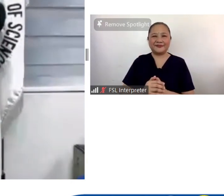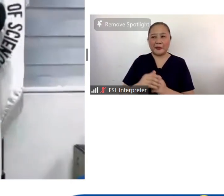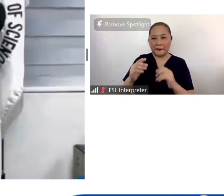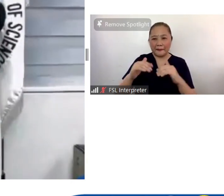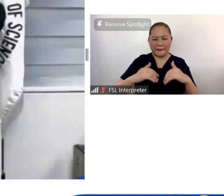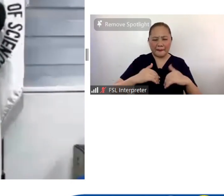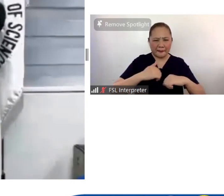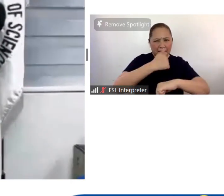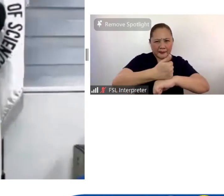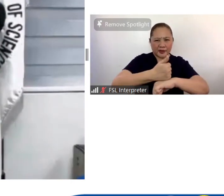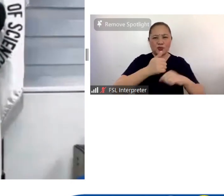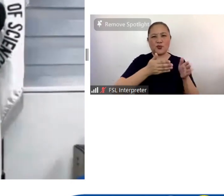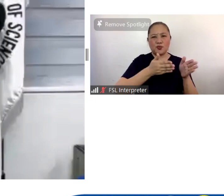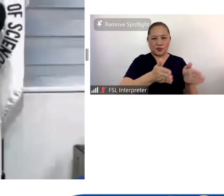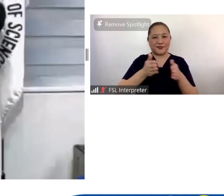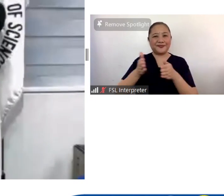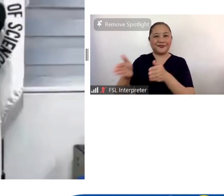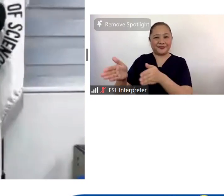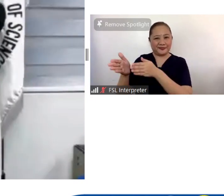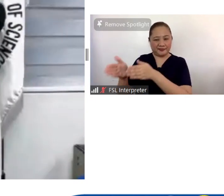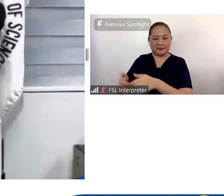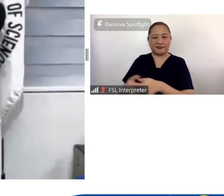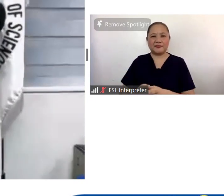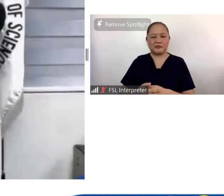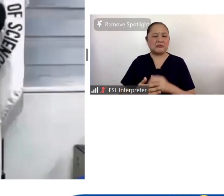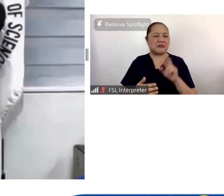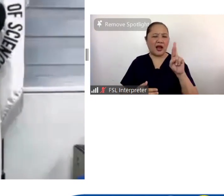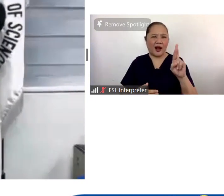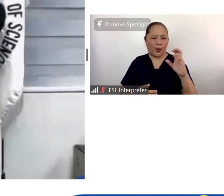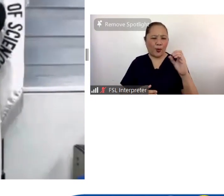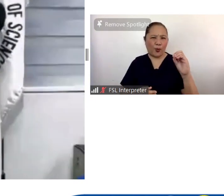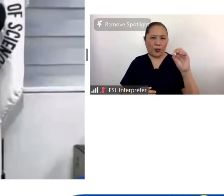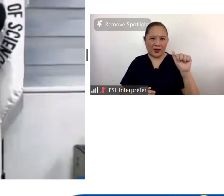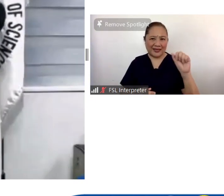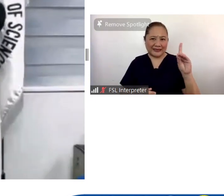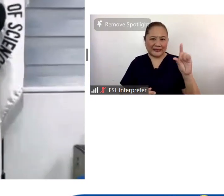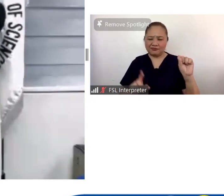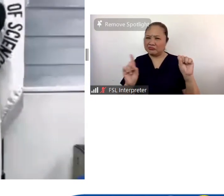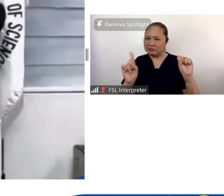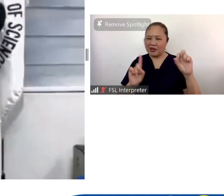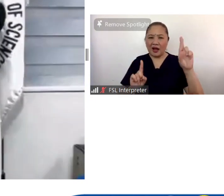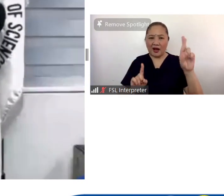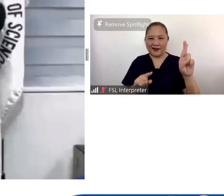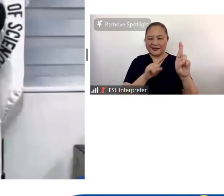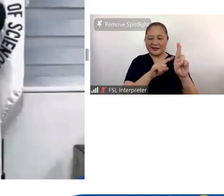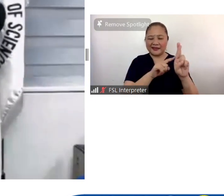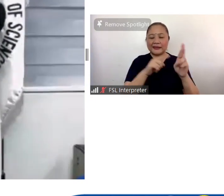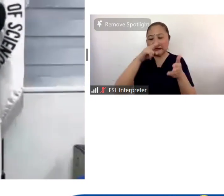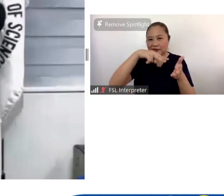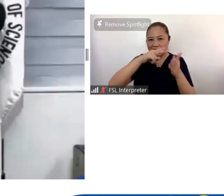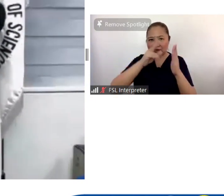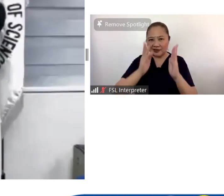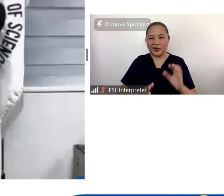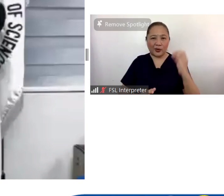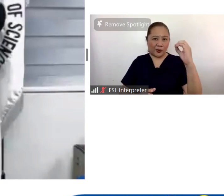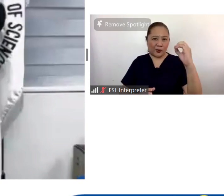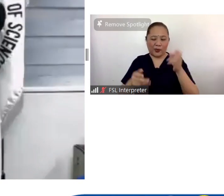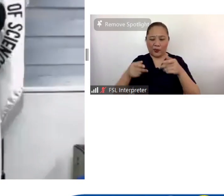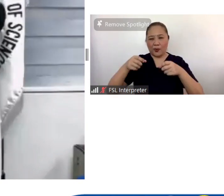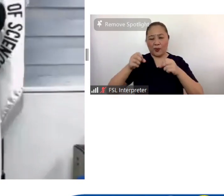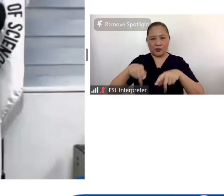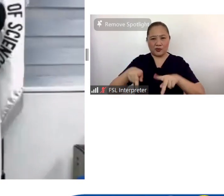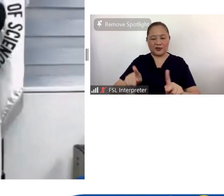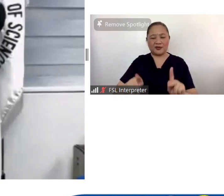Building Roads. Roads is spelled out as follows: readers,